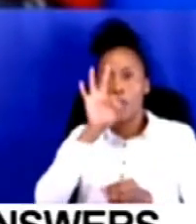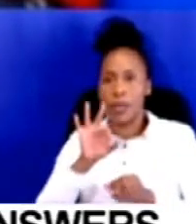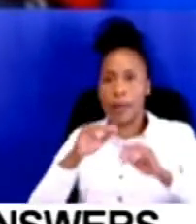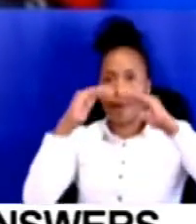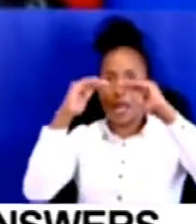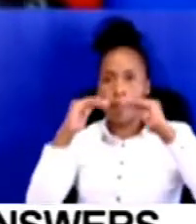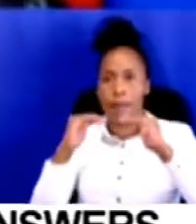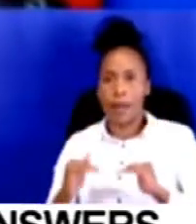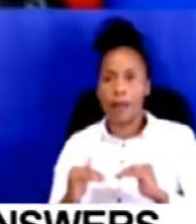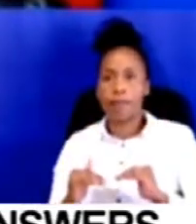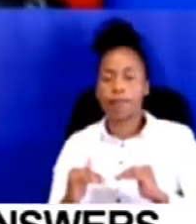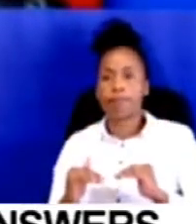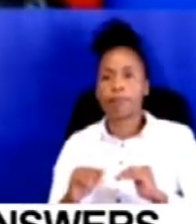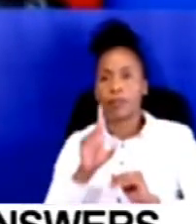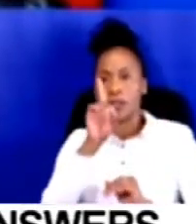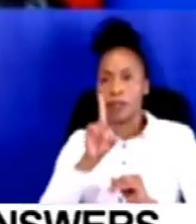you very much,